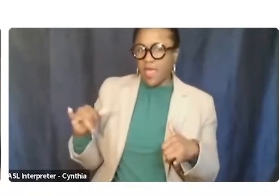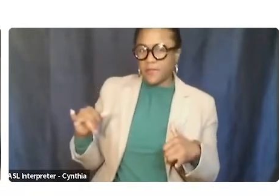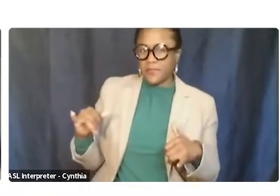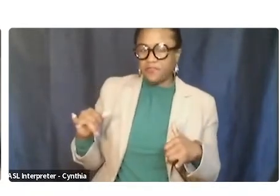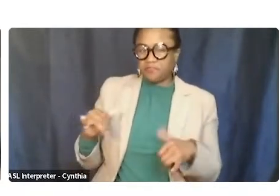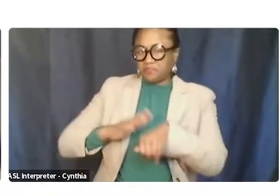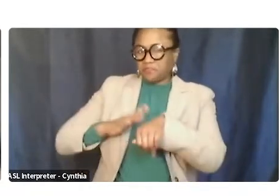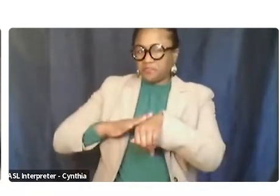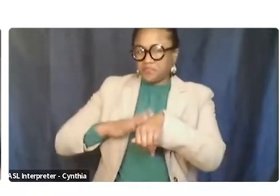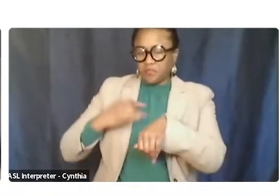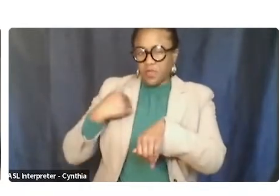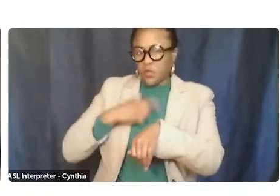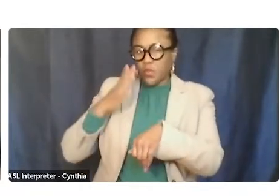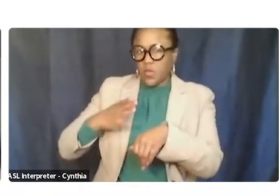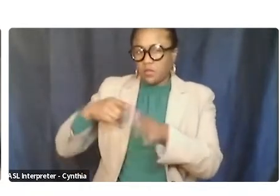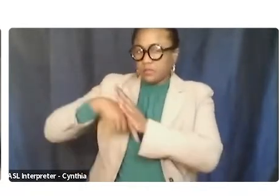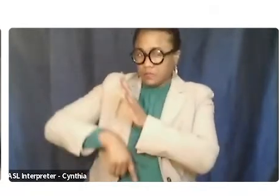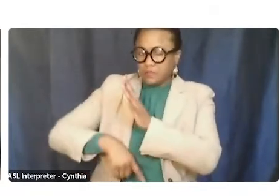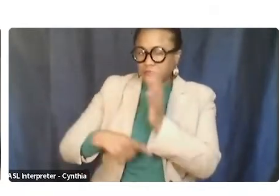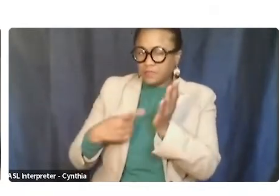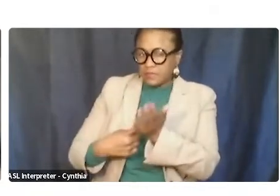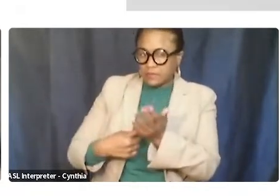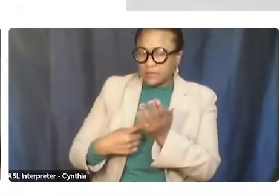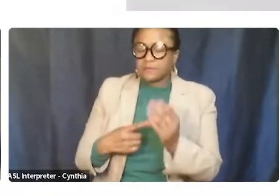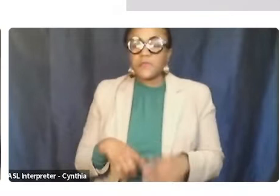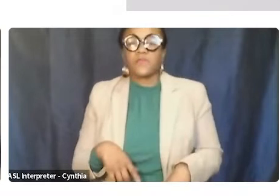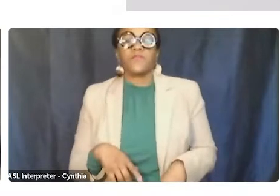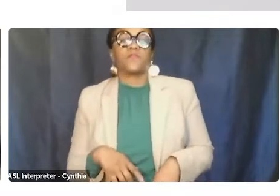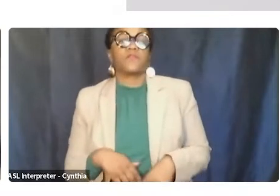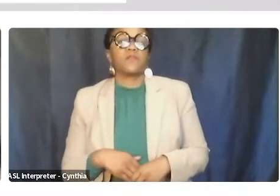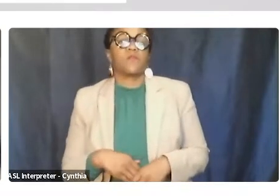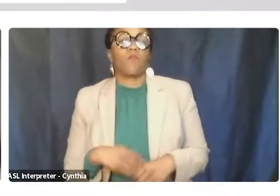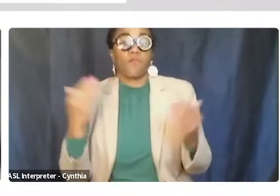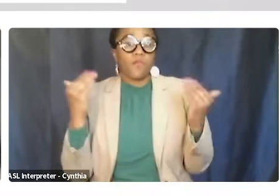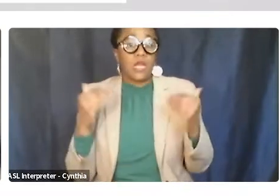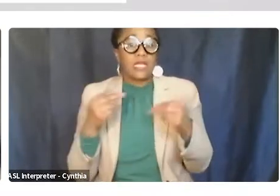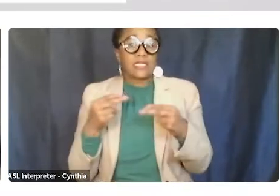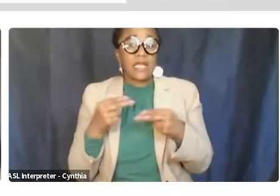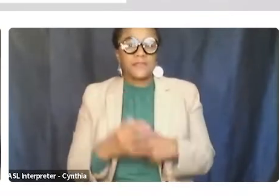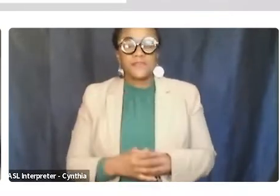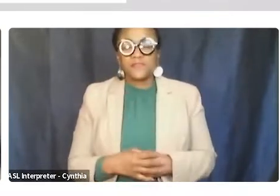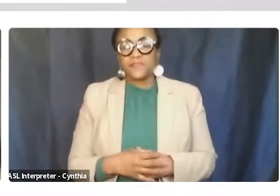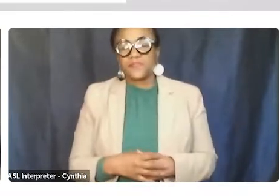be aware that we will be diving in. All right, next slide, please.